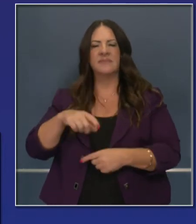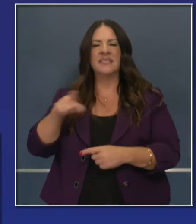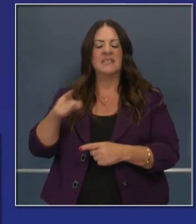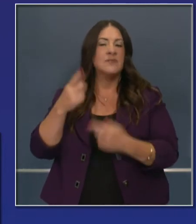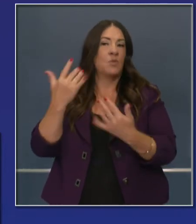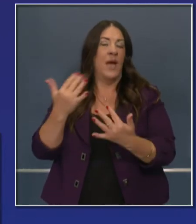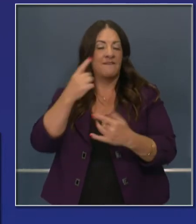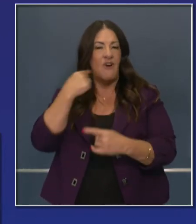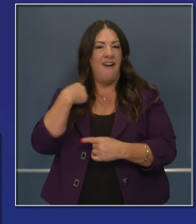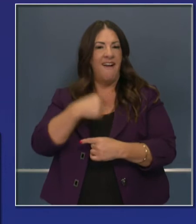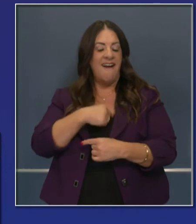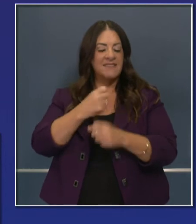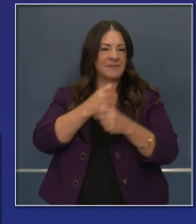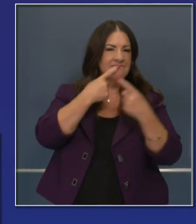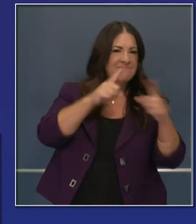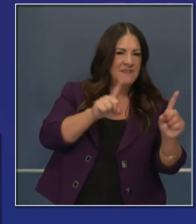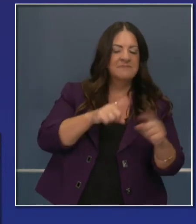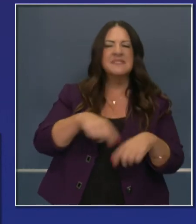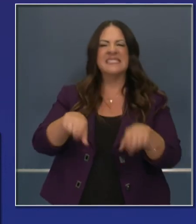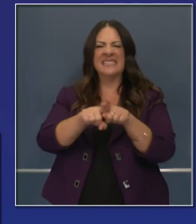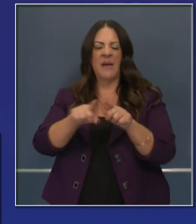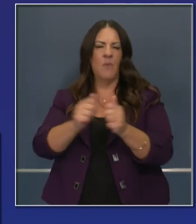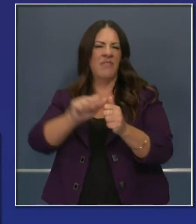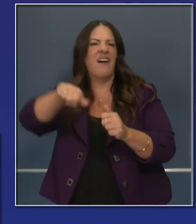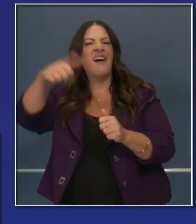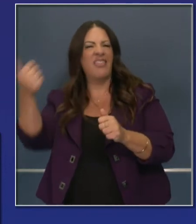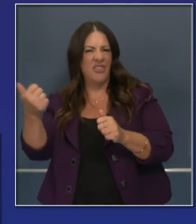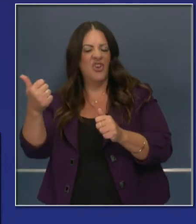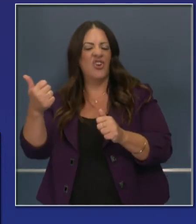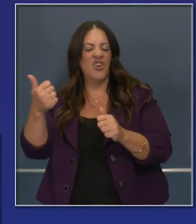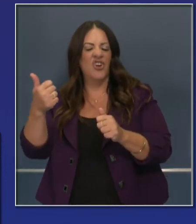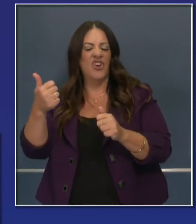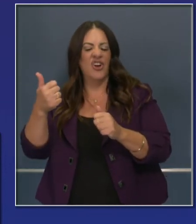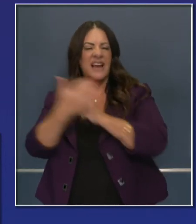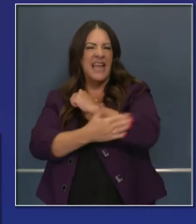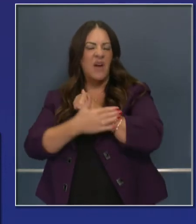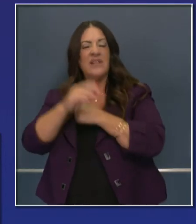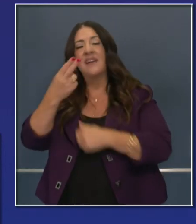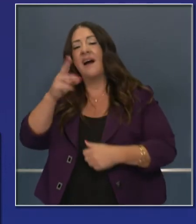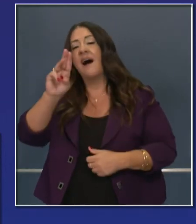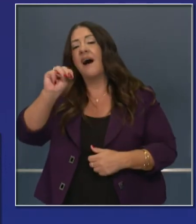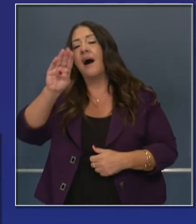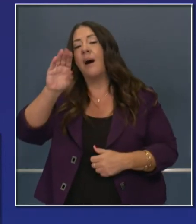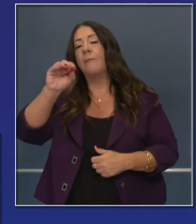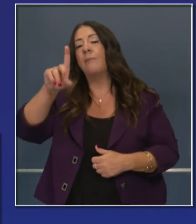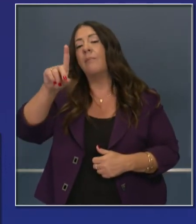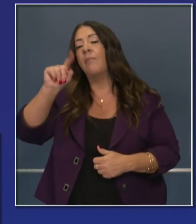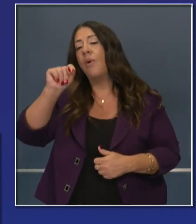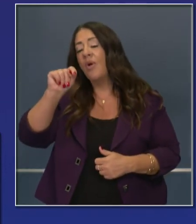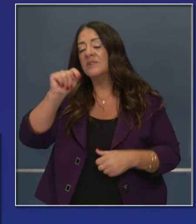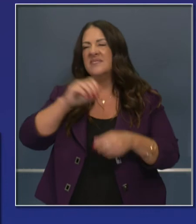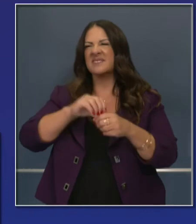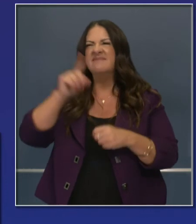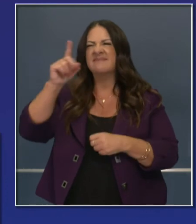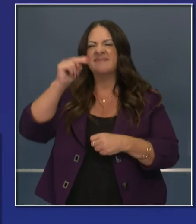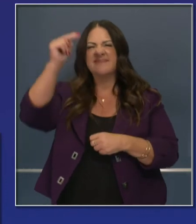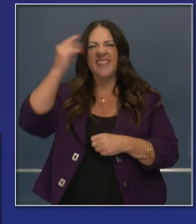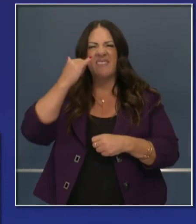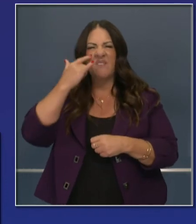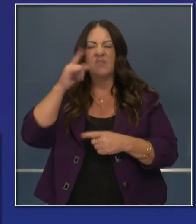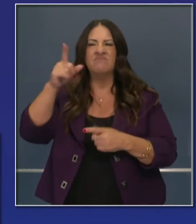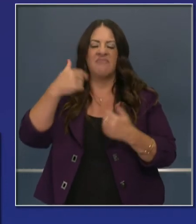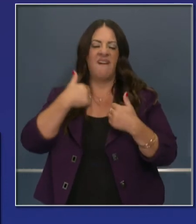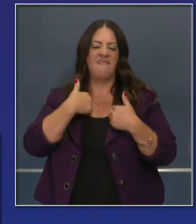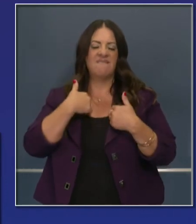making similarly in other parts of the state, including Humboldt, where in motel conversion, similar motel conversion will be taking place